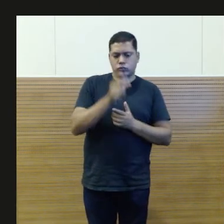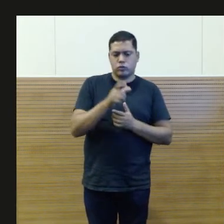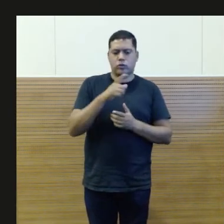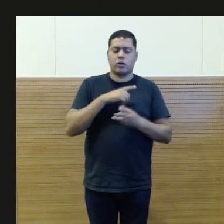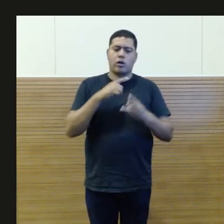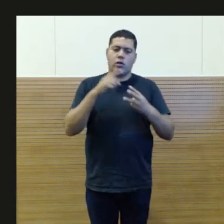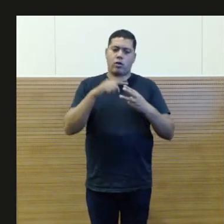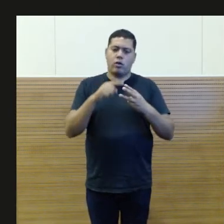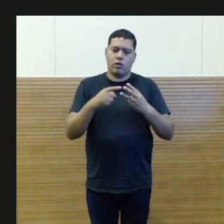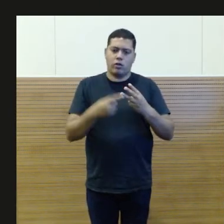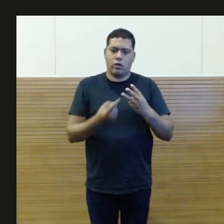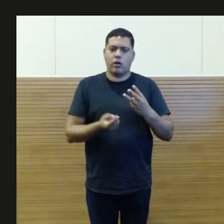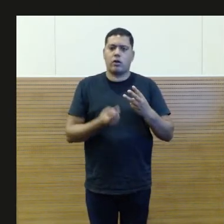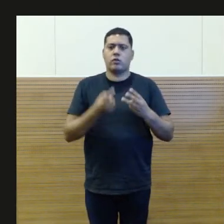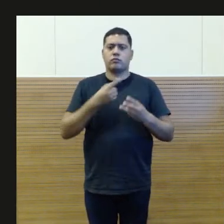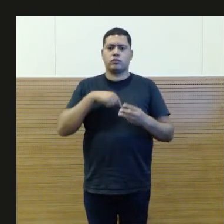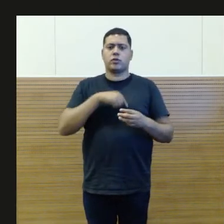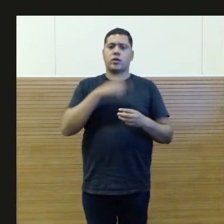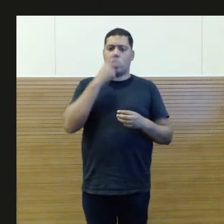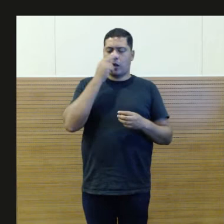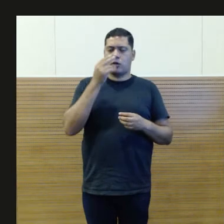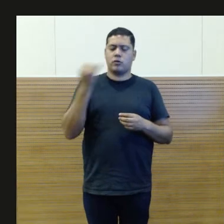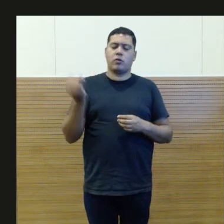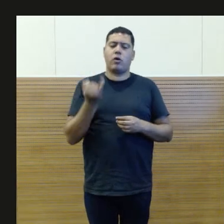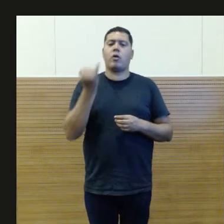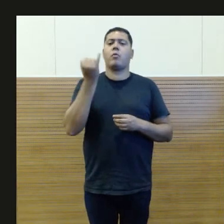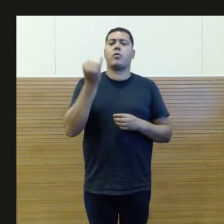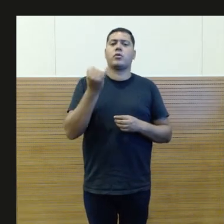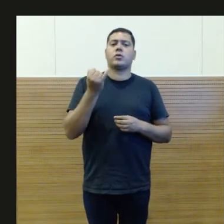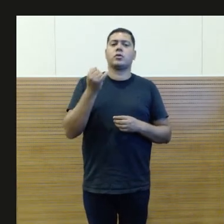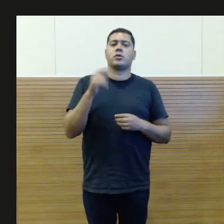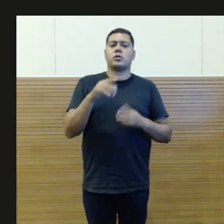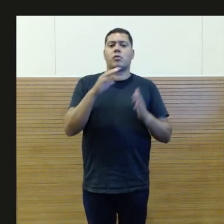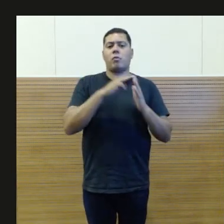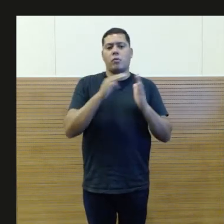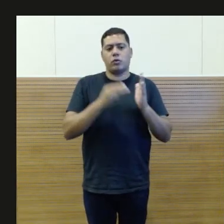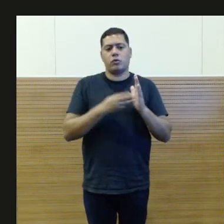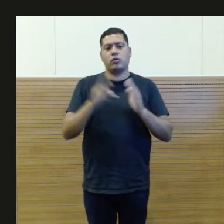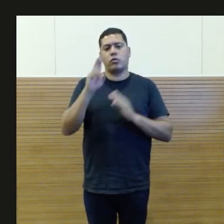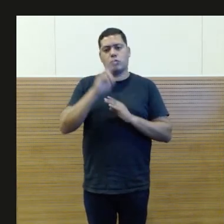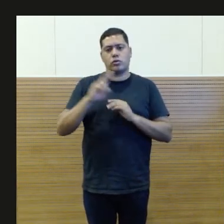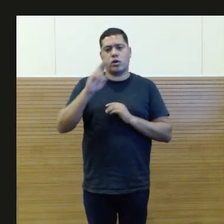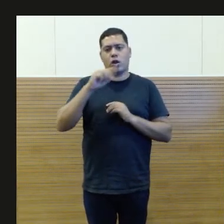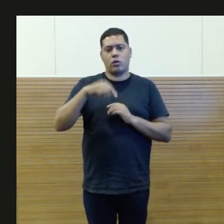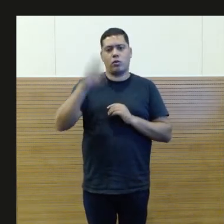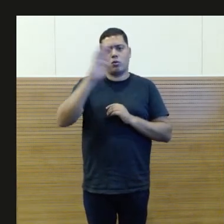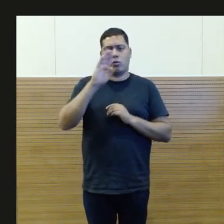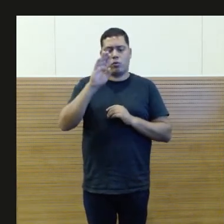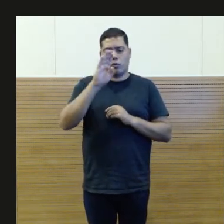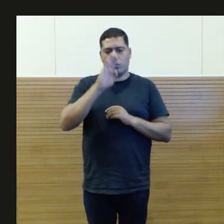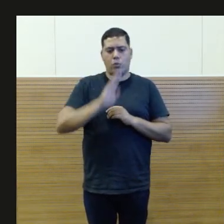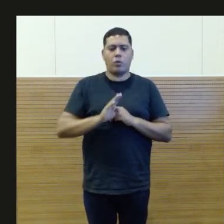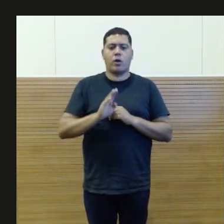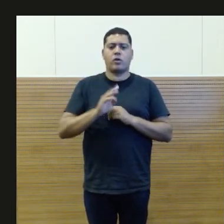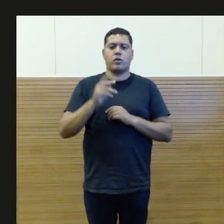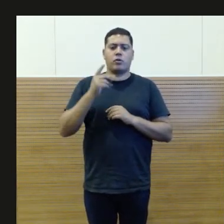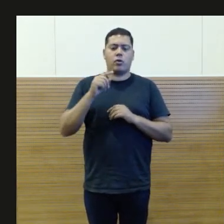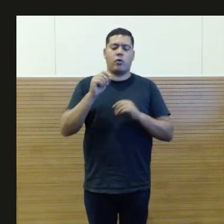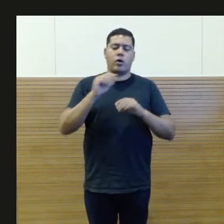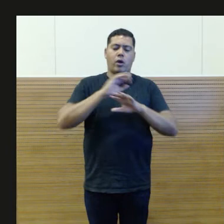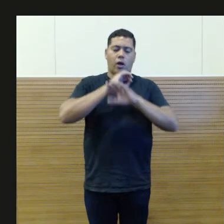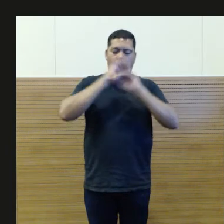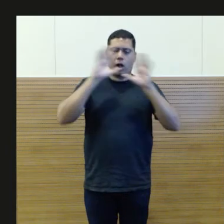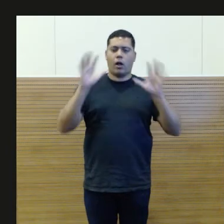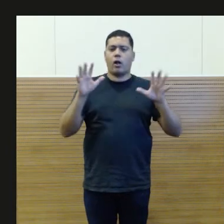age. And briefly, talking about the strategies we've used, I believe Carlos mentioned quite well,